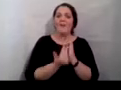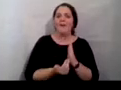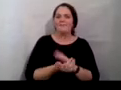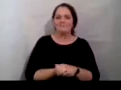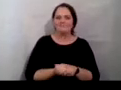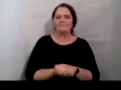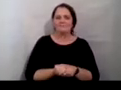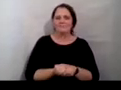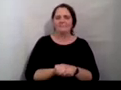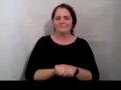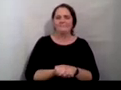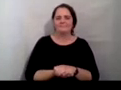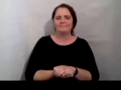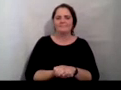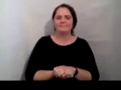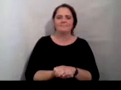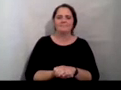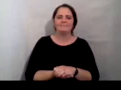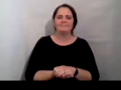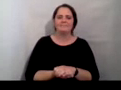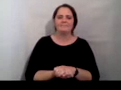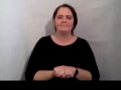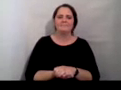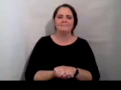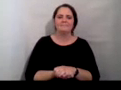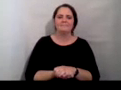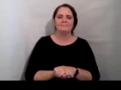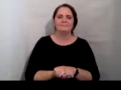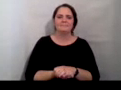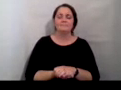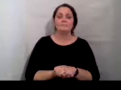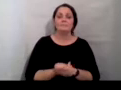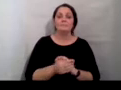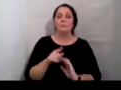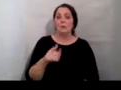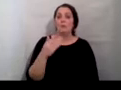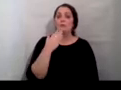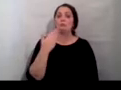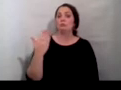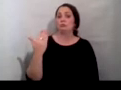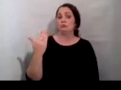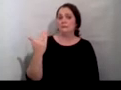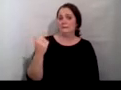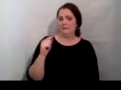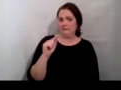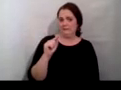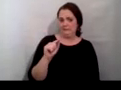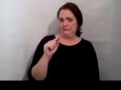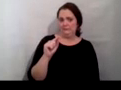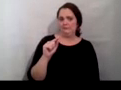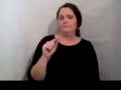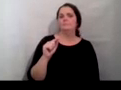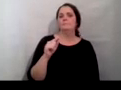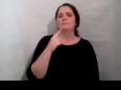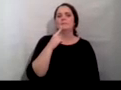artwork. So just keep that in mind for a sec. And this is one of these later paintings. So you can see there it's